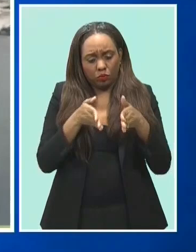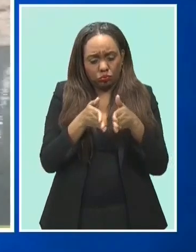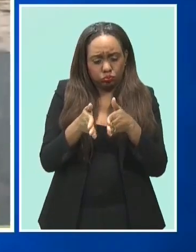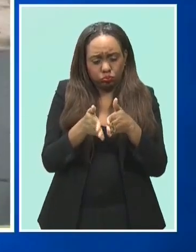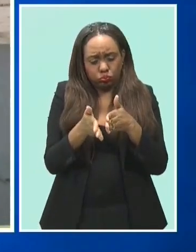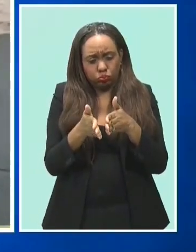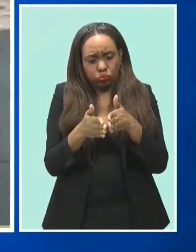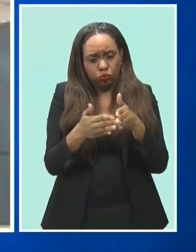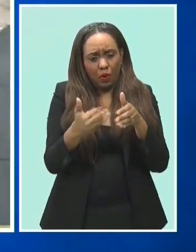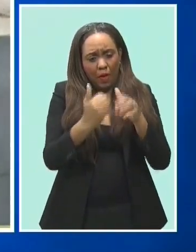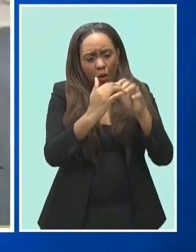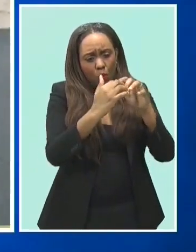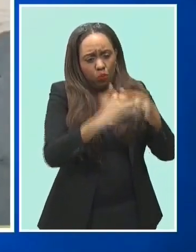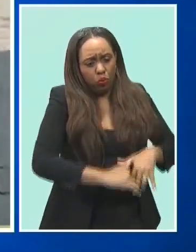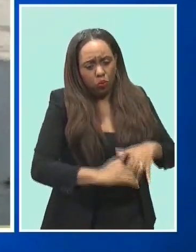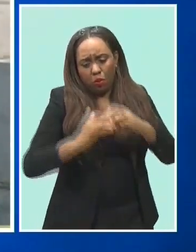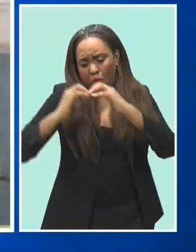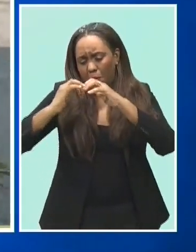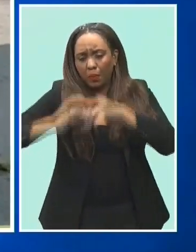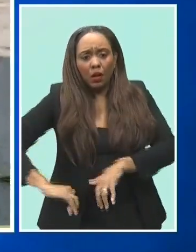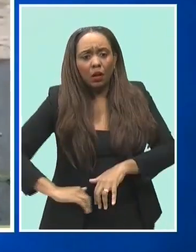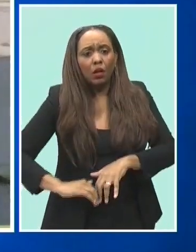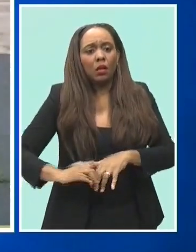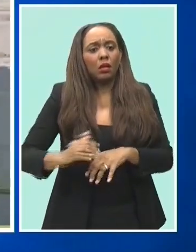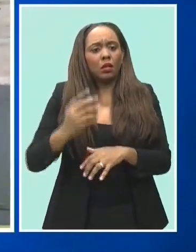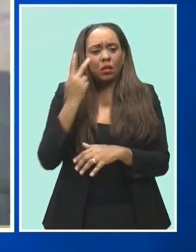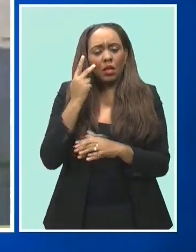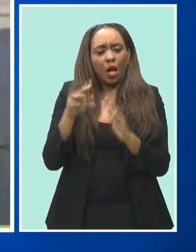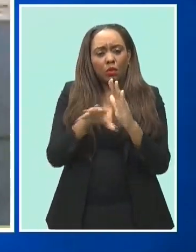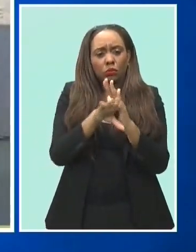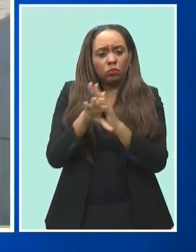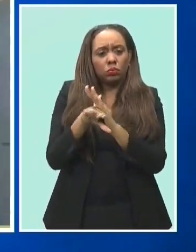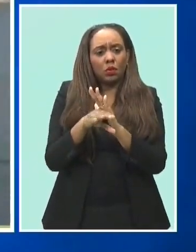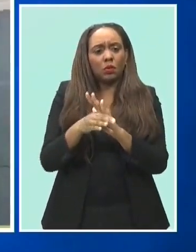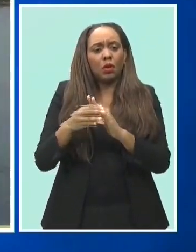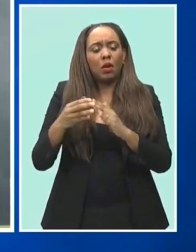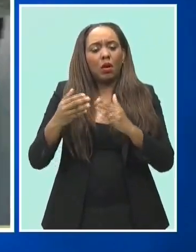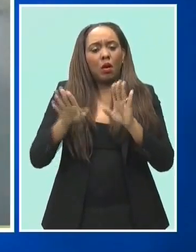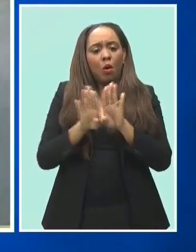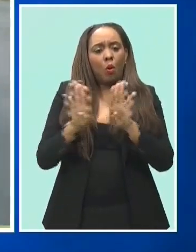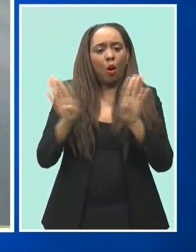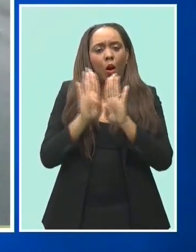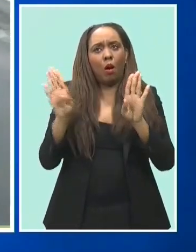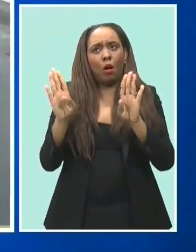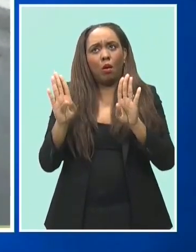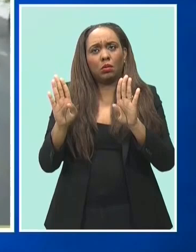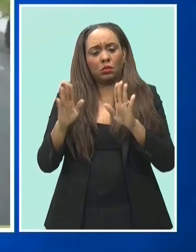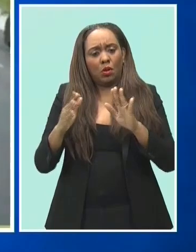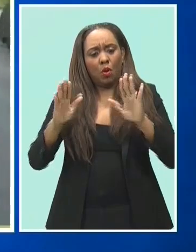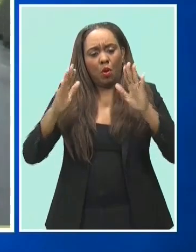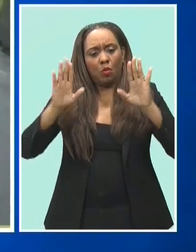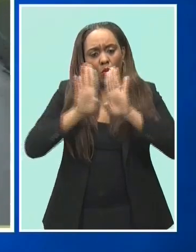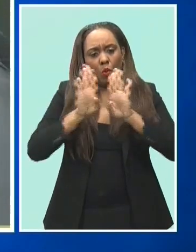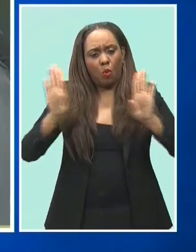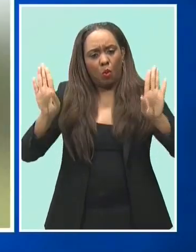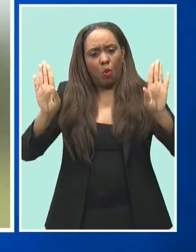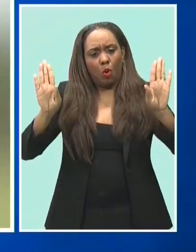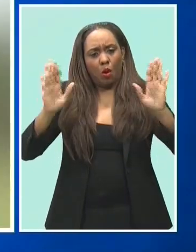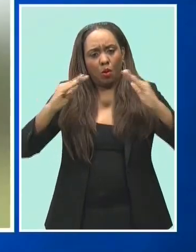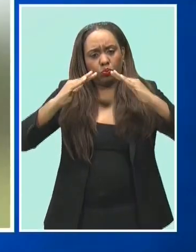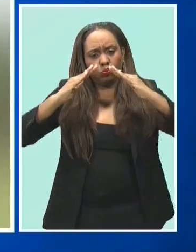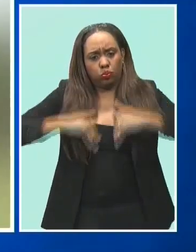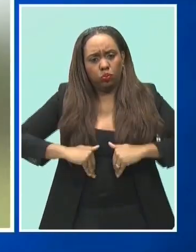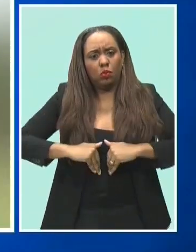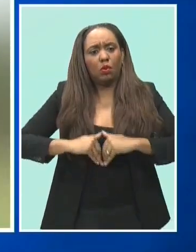through nearby communities. Videos circulating on social media show walls collapsing and even a bus caught in the flood